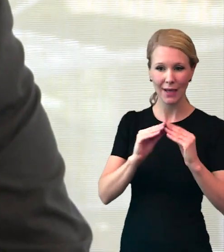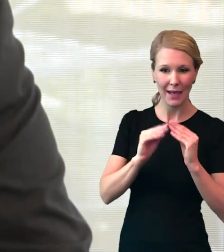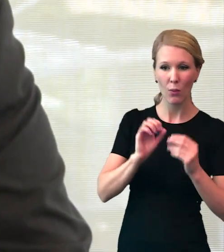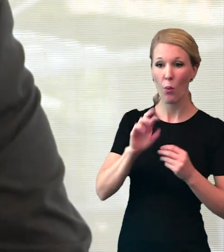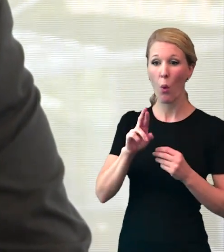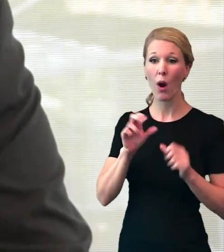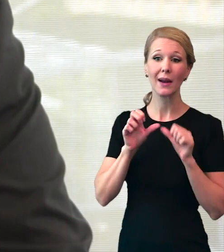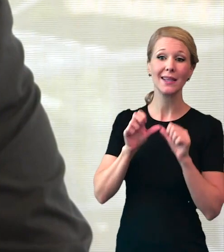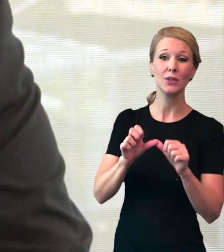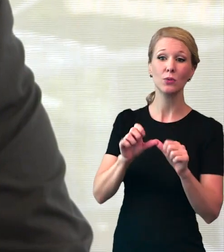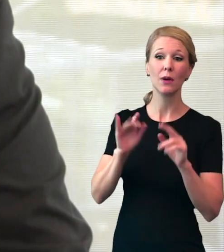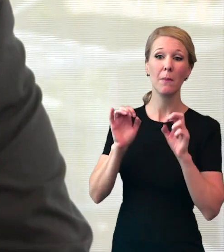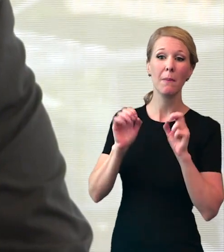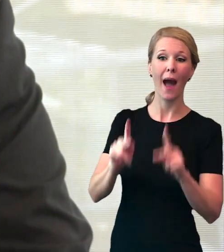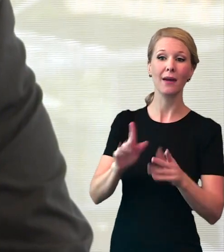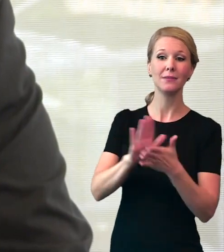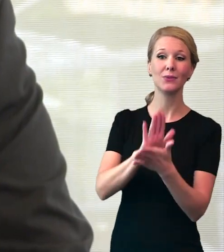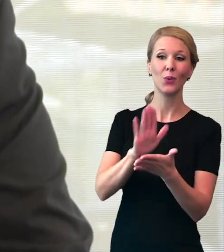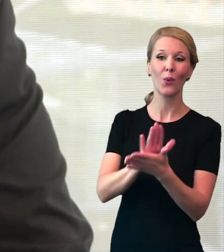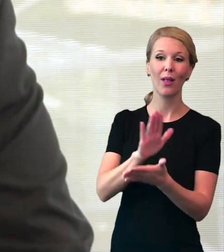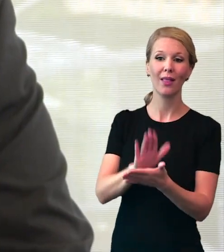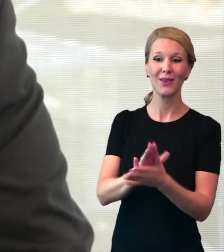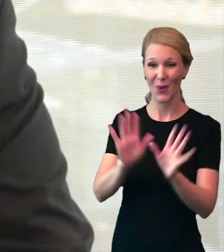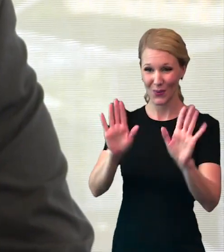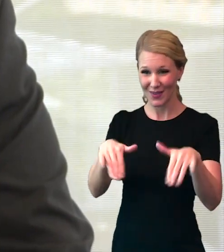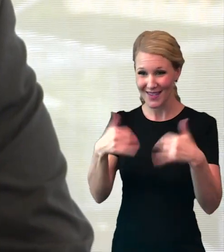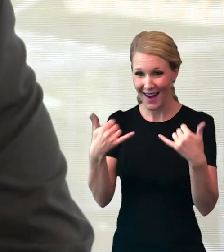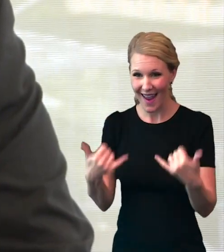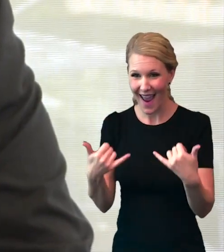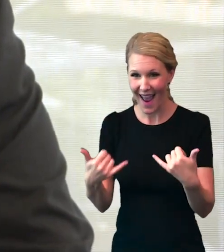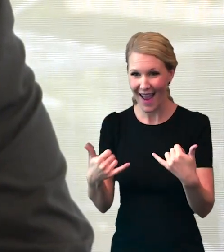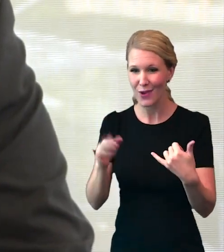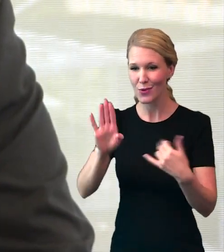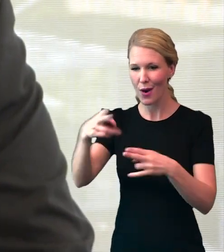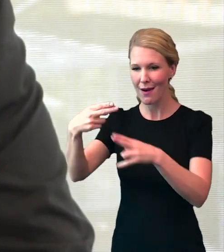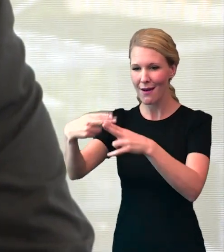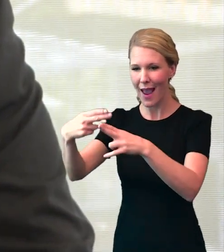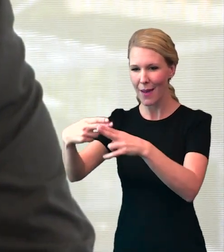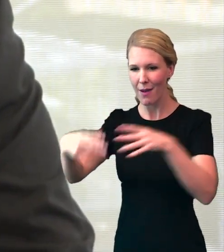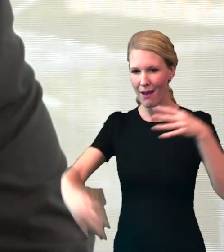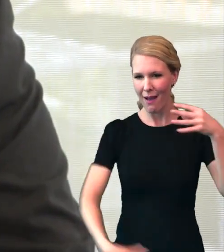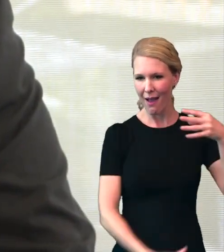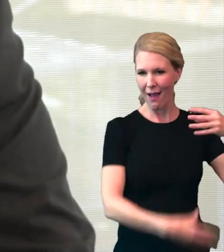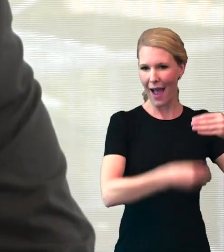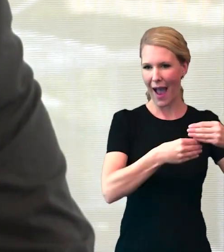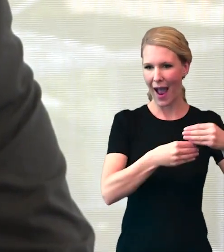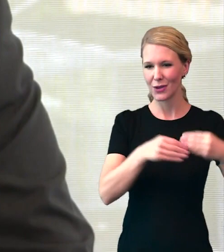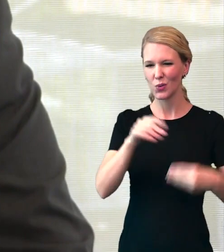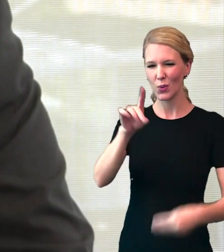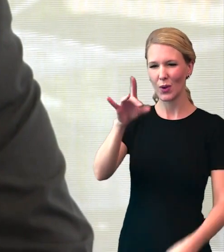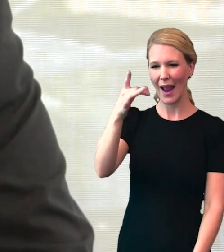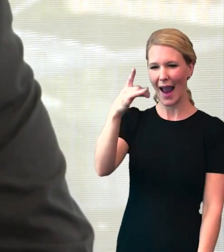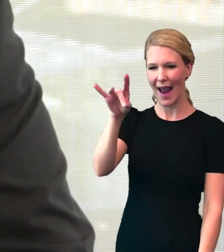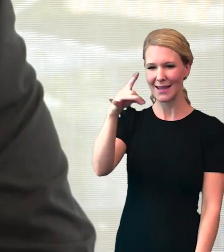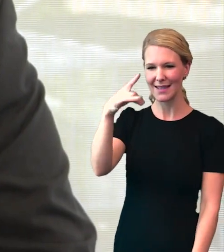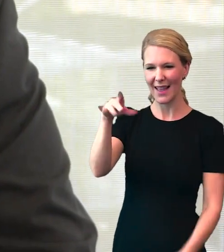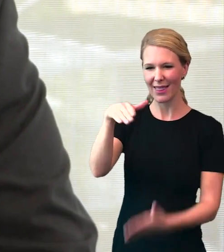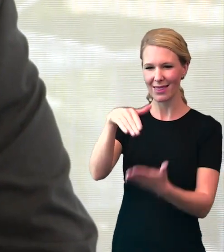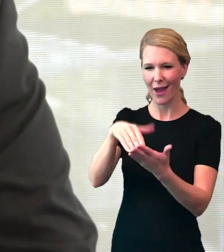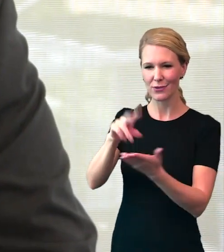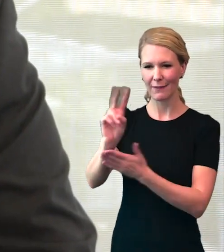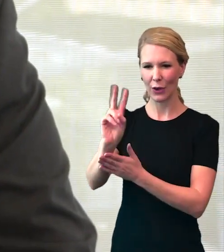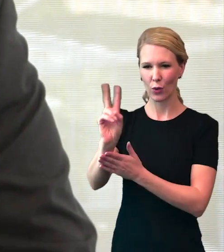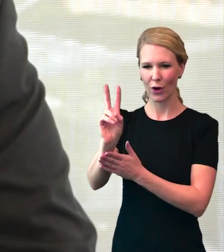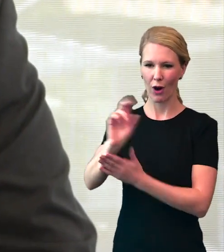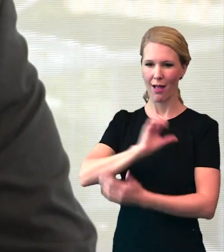process. Today, you join your classmates in becoming one of the more than 18,000 WSU Vancouver alumni